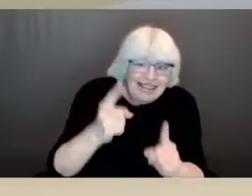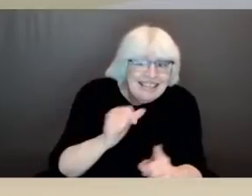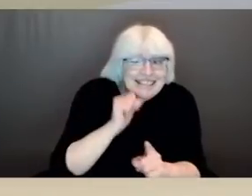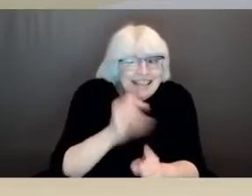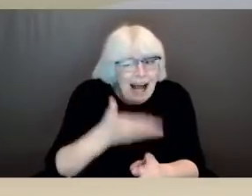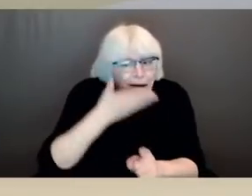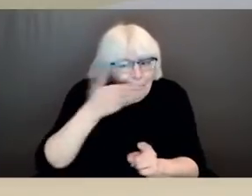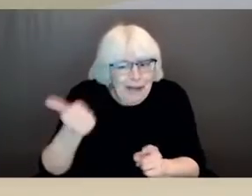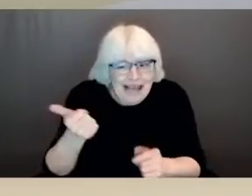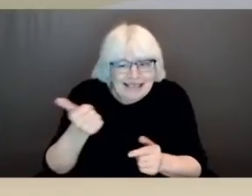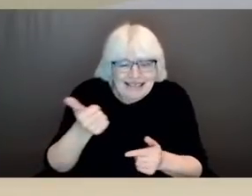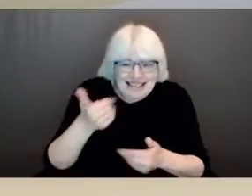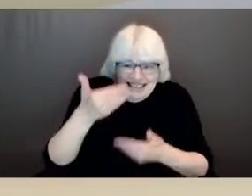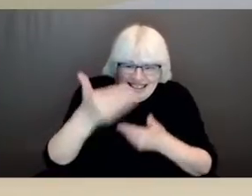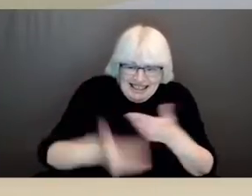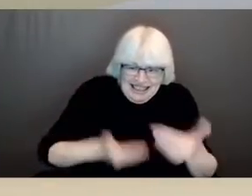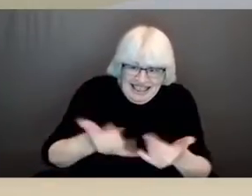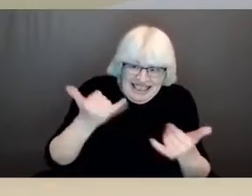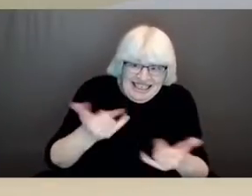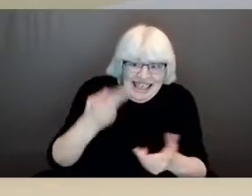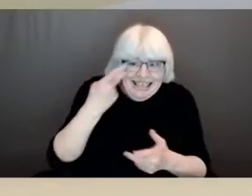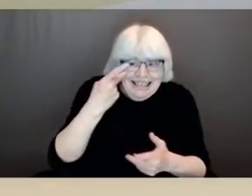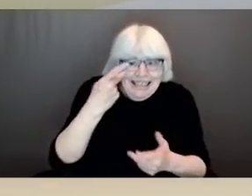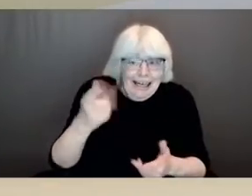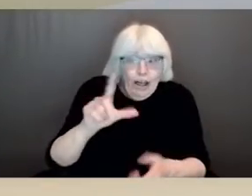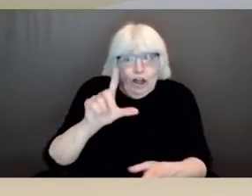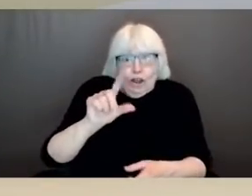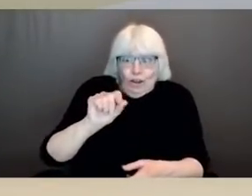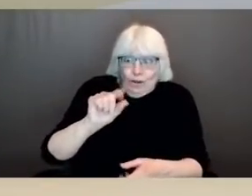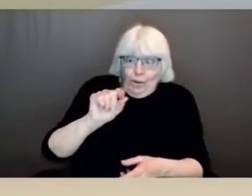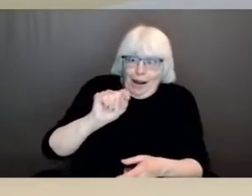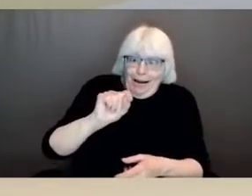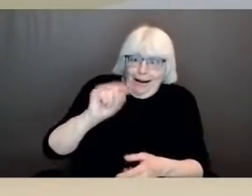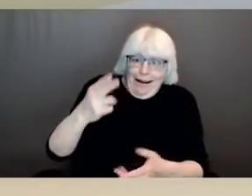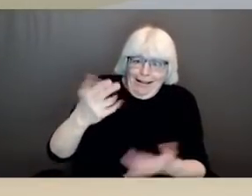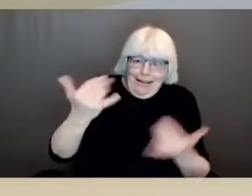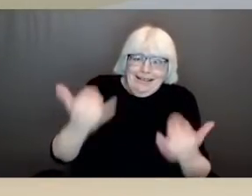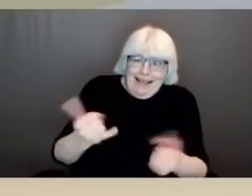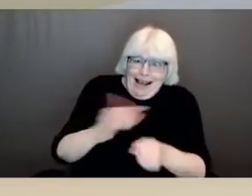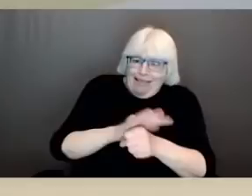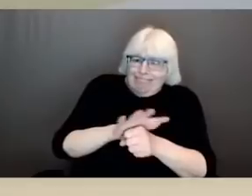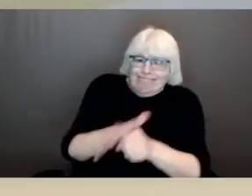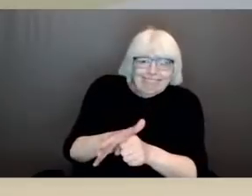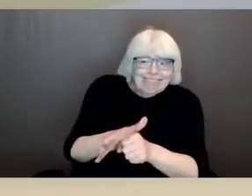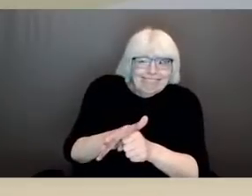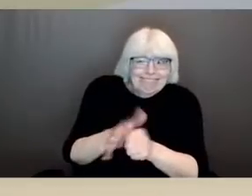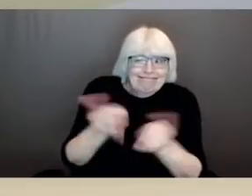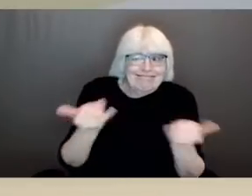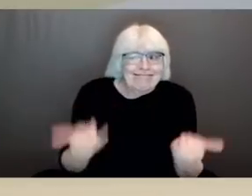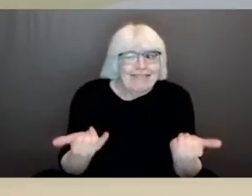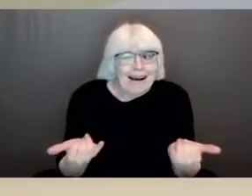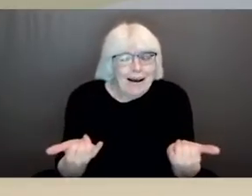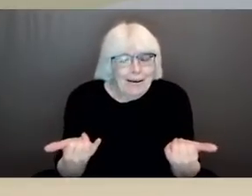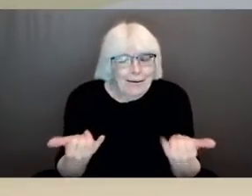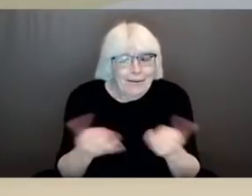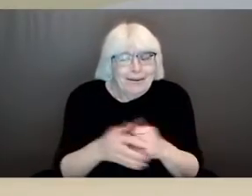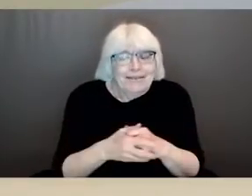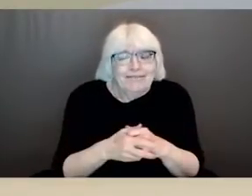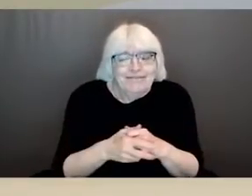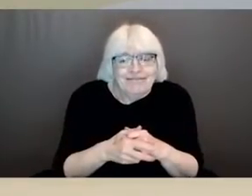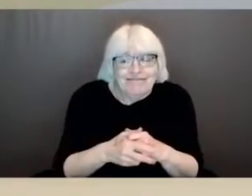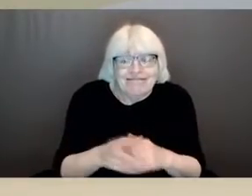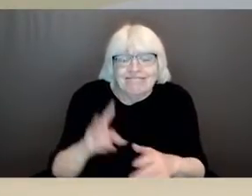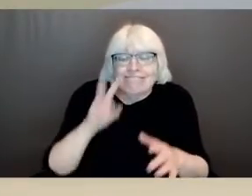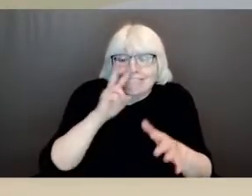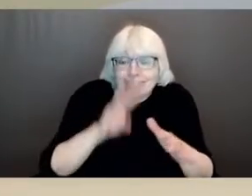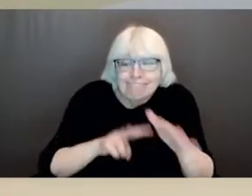20th month of this pandemic. And I'm sure that no one could have ever predicted in March 2020